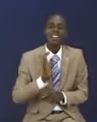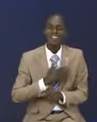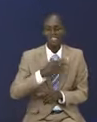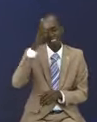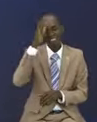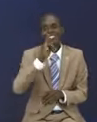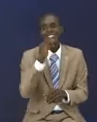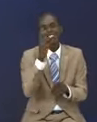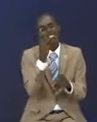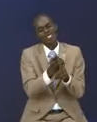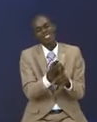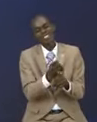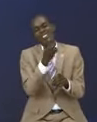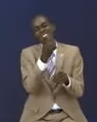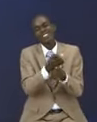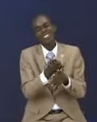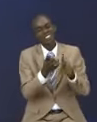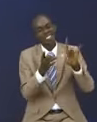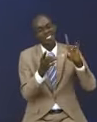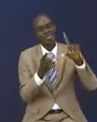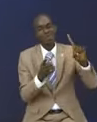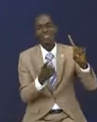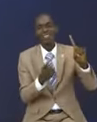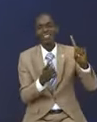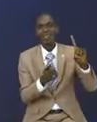81, just 1 year in the ministry.